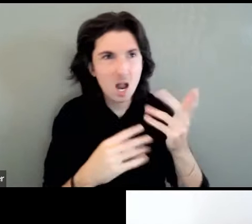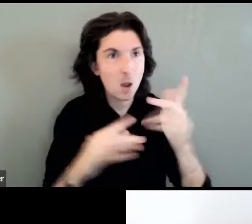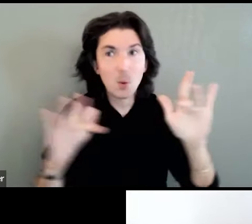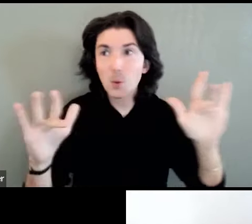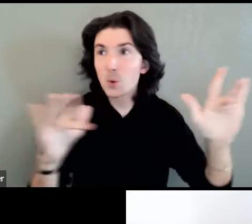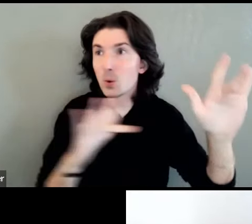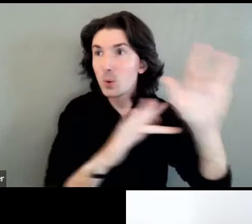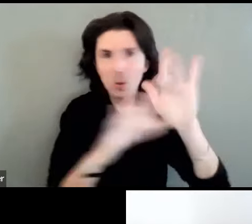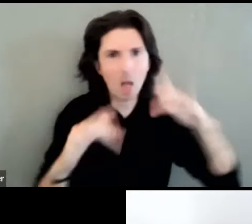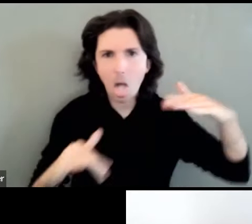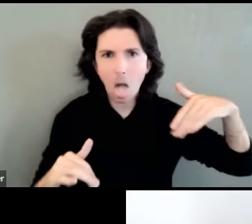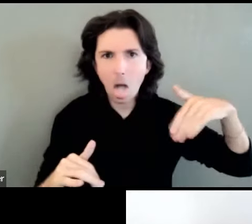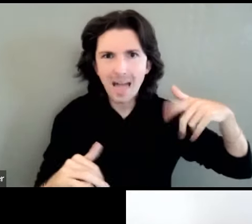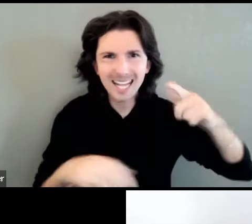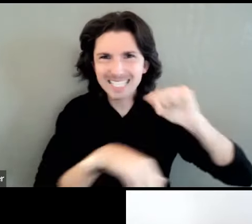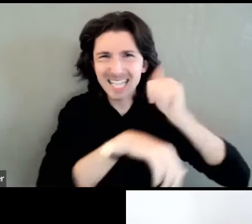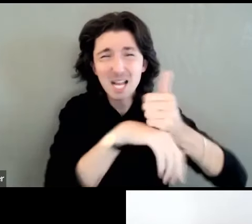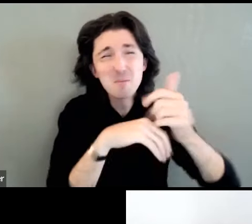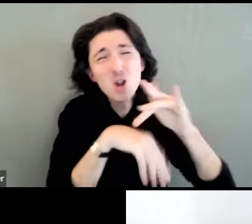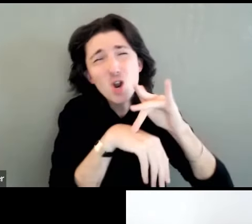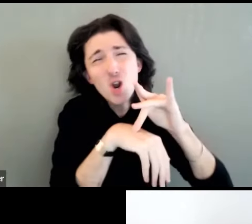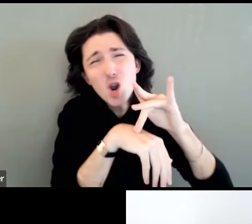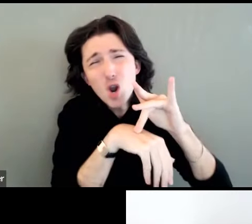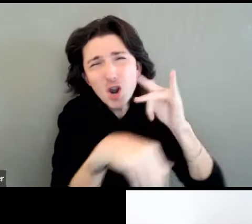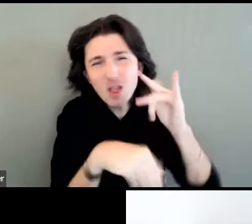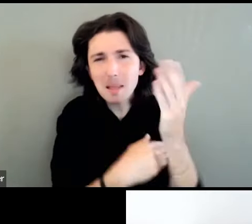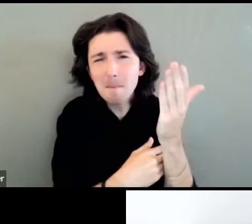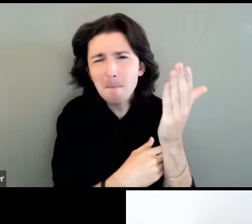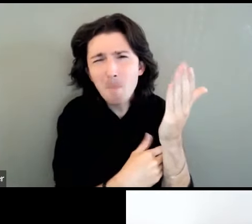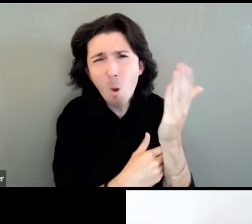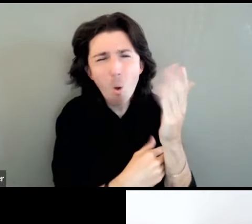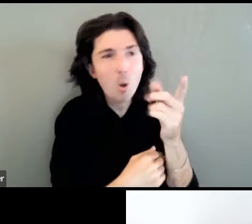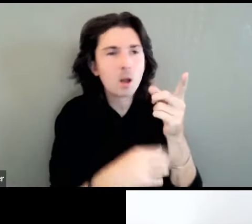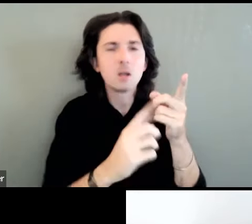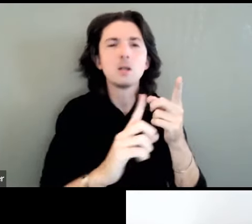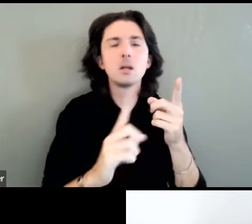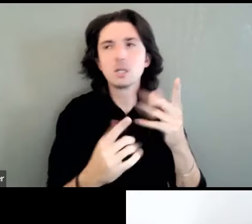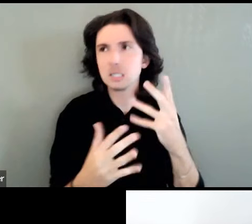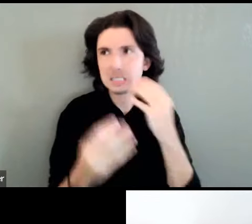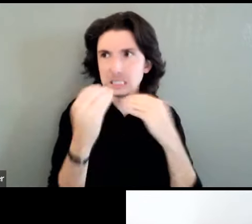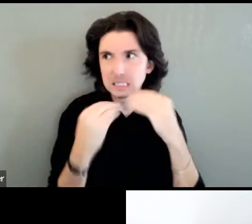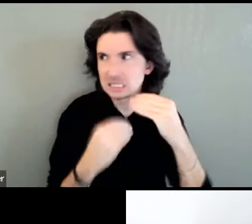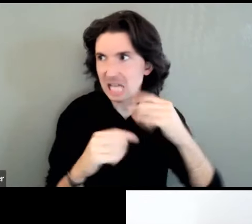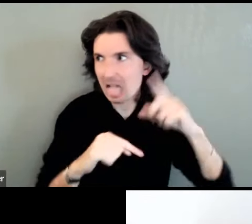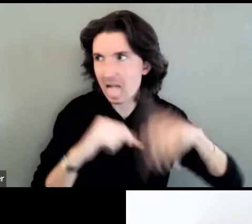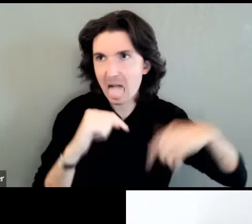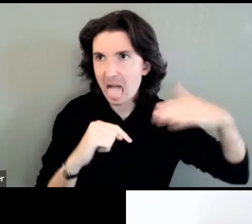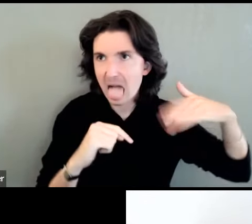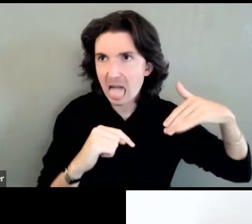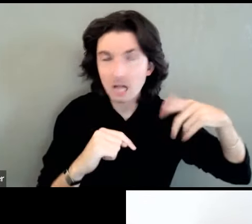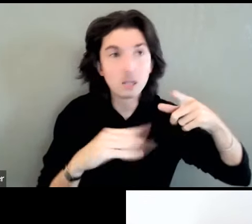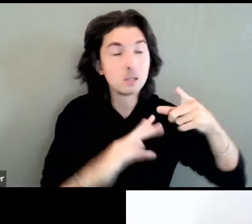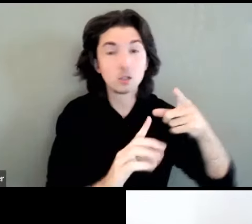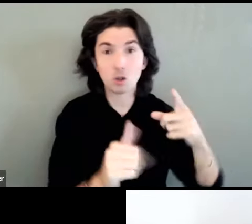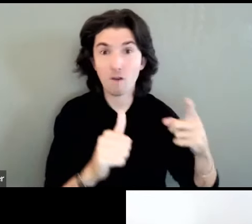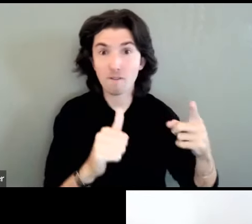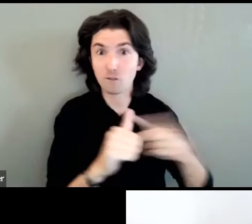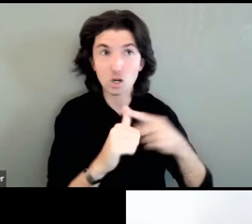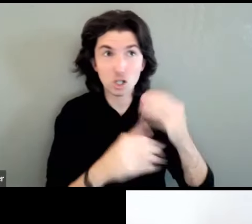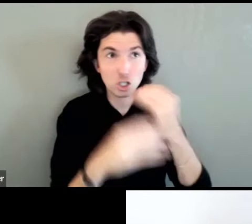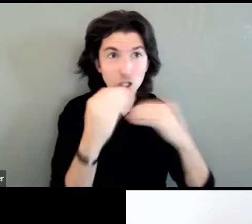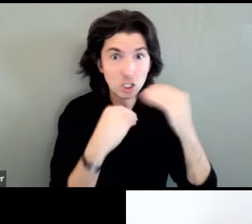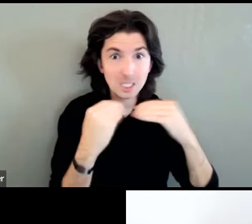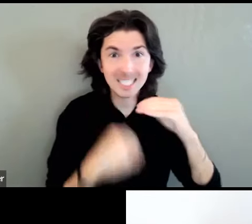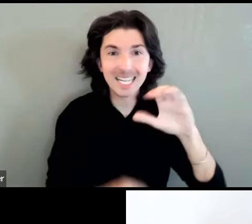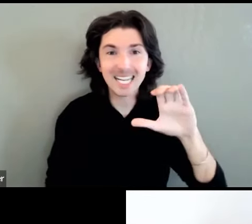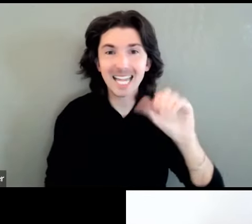talent doesn't get a chance to eat a real meal until lunchtime. Is the first meal only meant for crew? Based on how the catering times